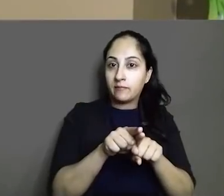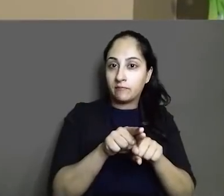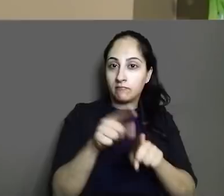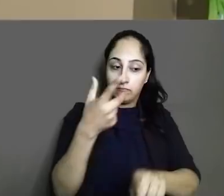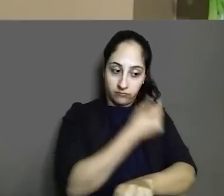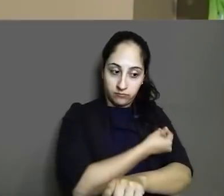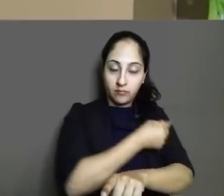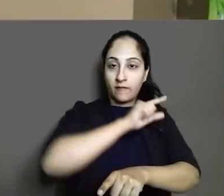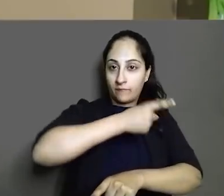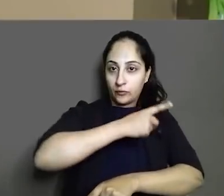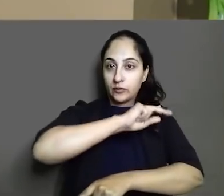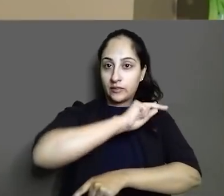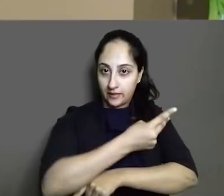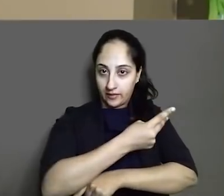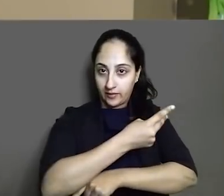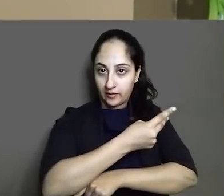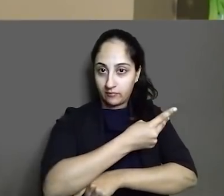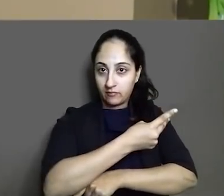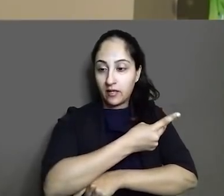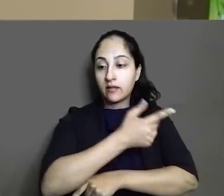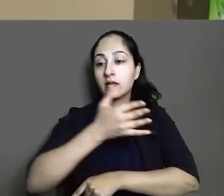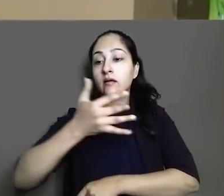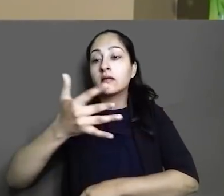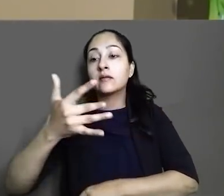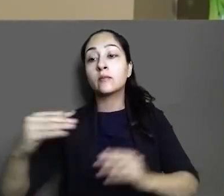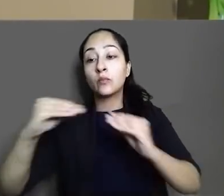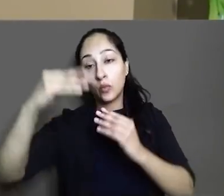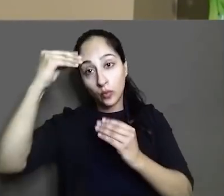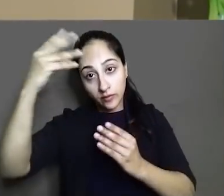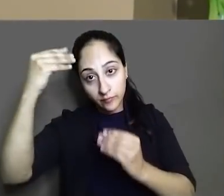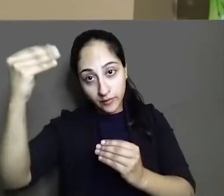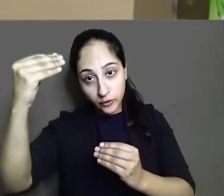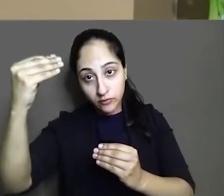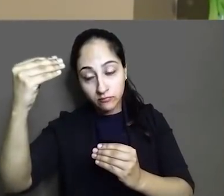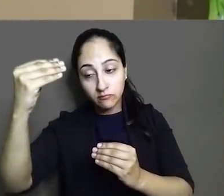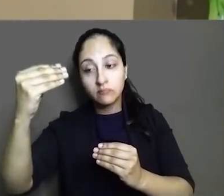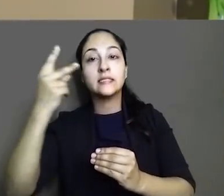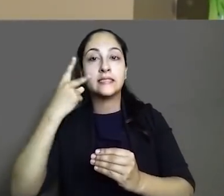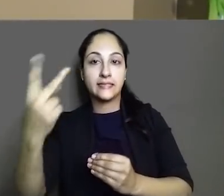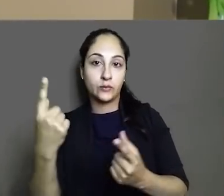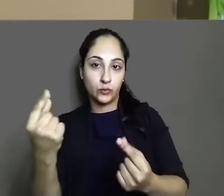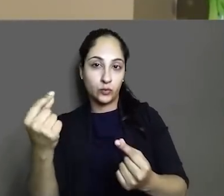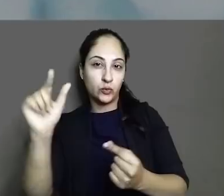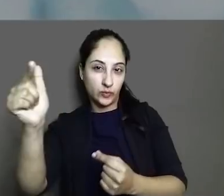the series. So you're not going to get a third shot of something else. So not to worry about that.